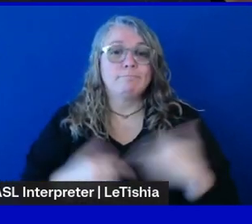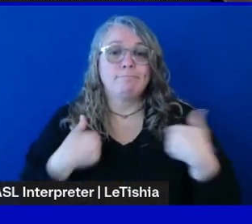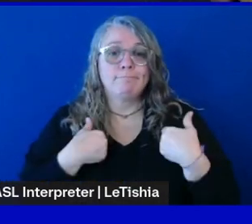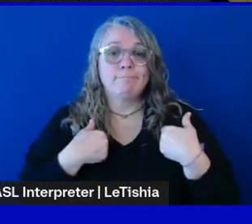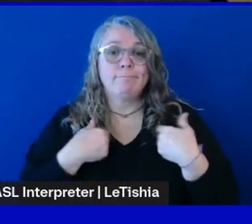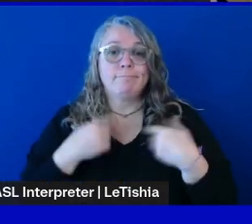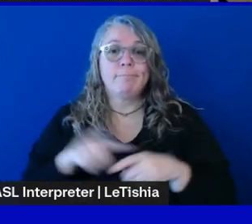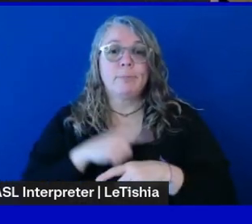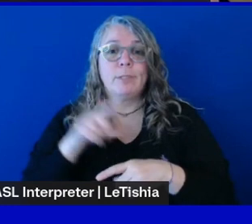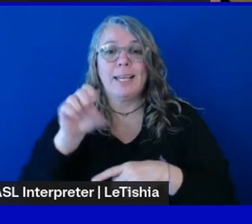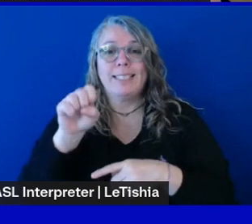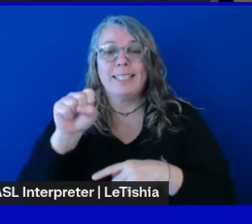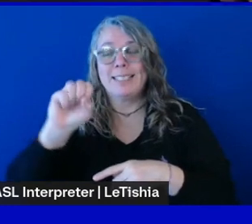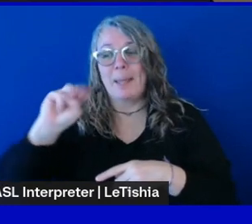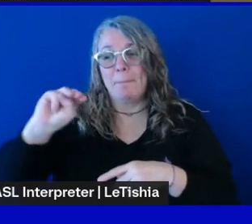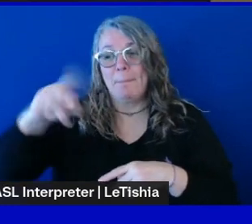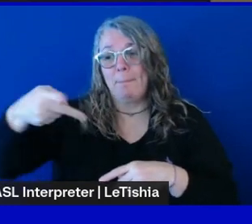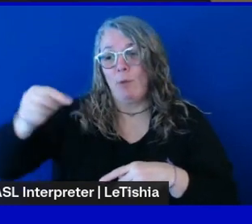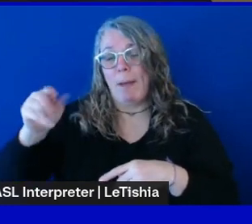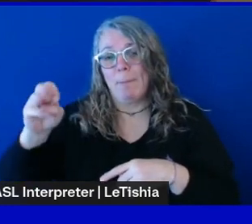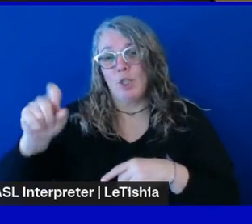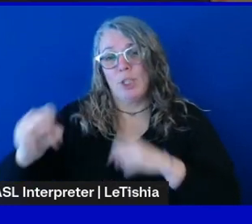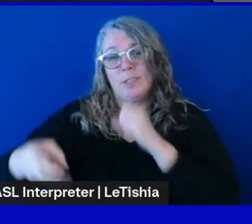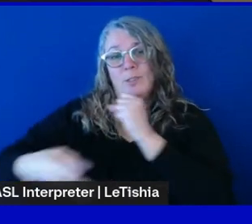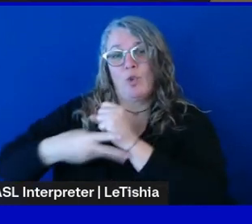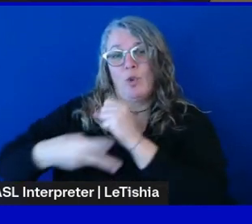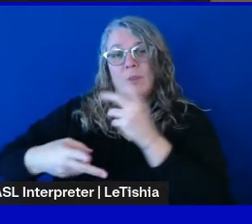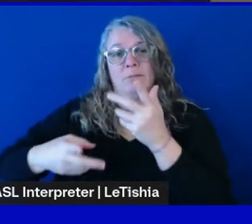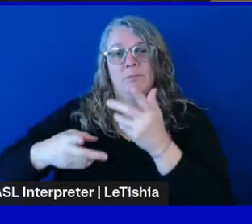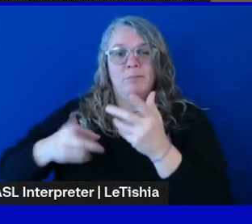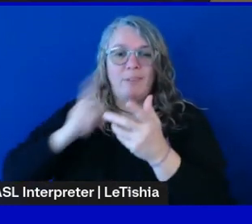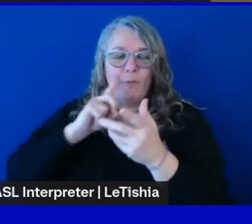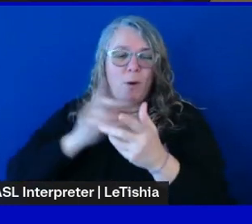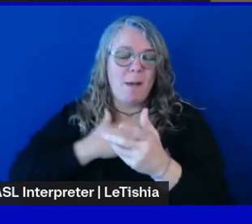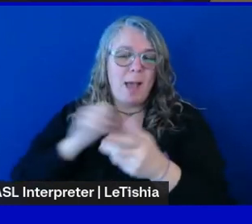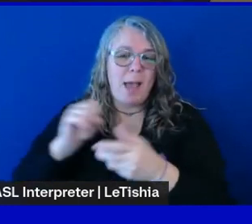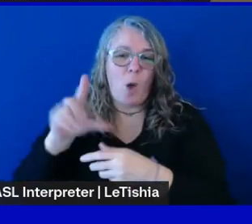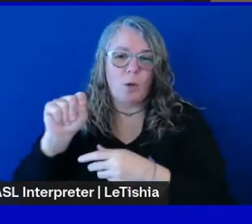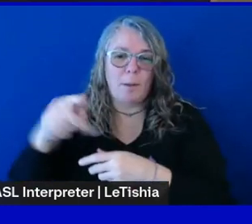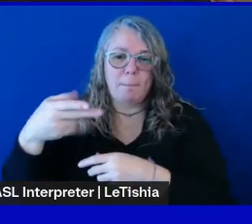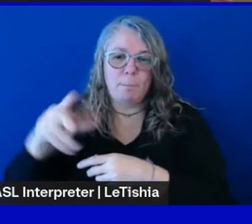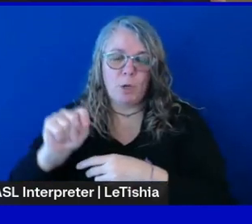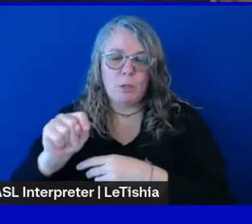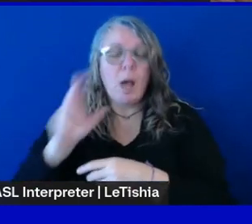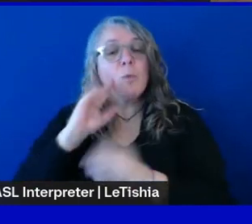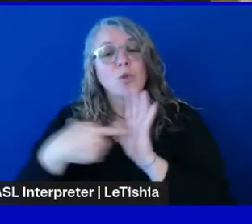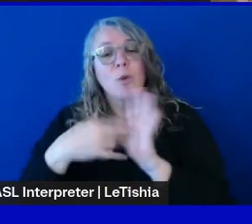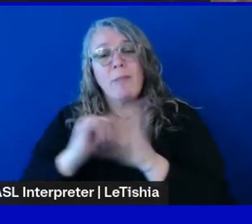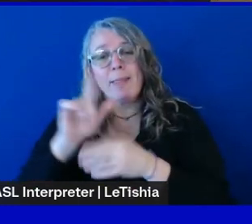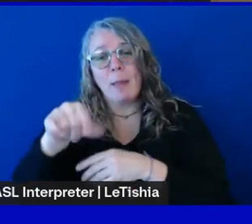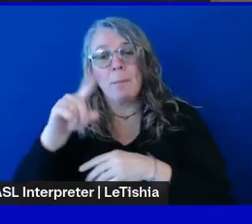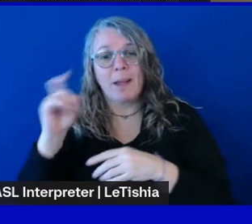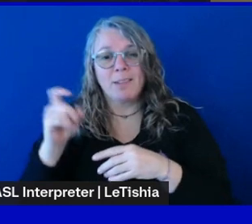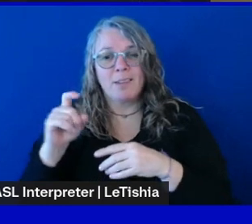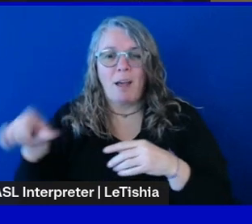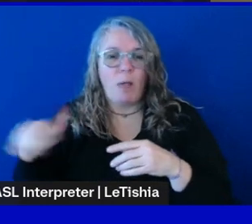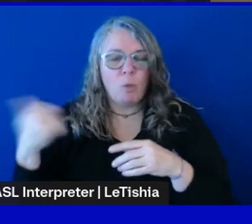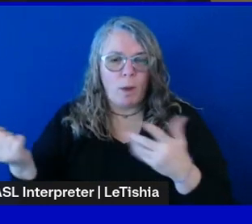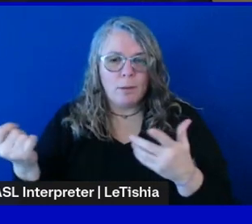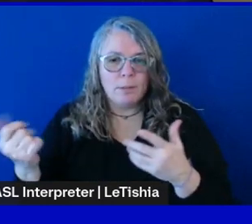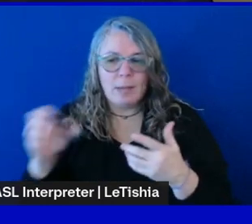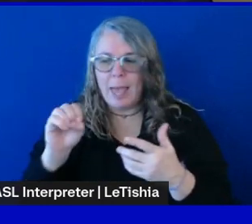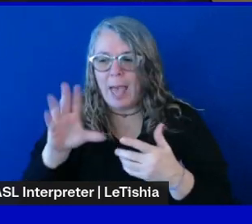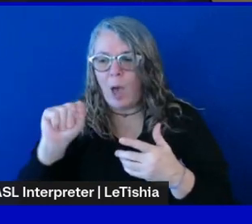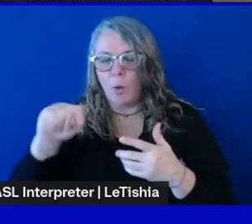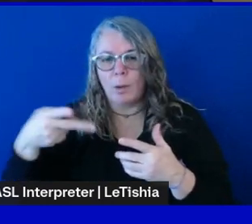SSM parameter store as kind of my output, which I will show you later on, just because otherwise the outputs are, like I